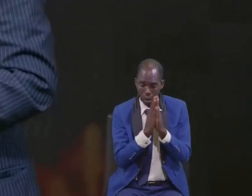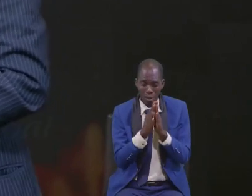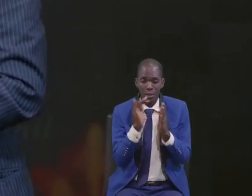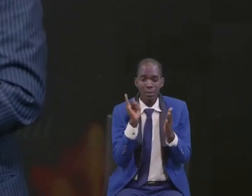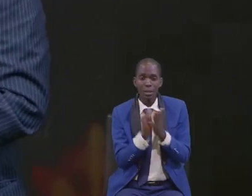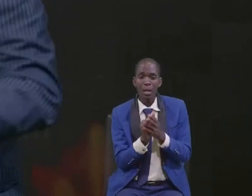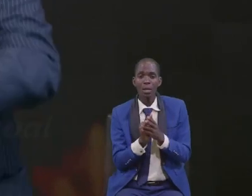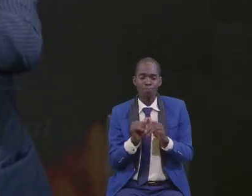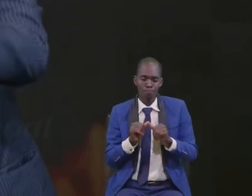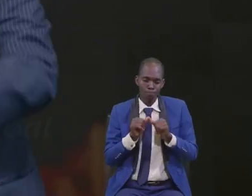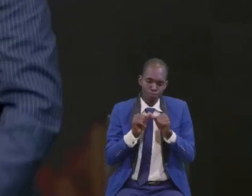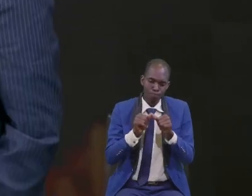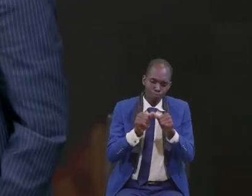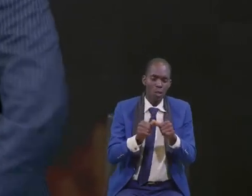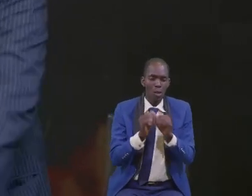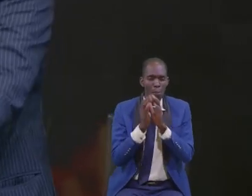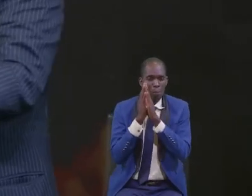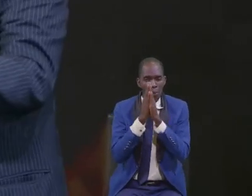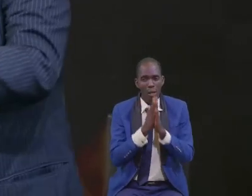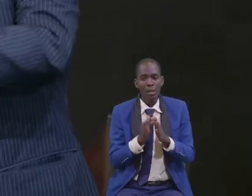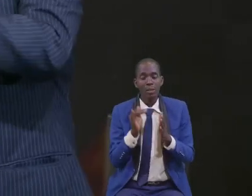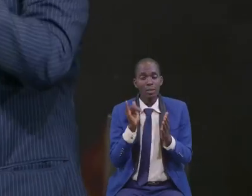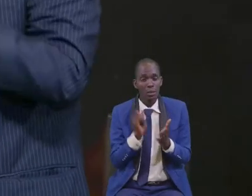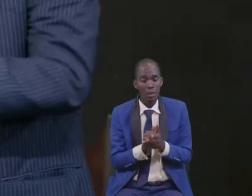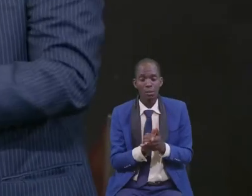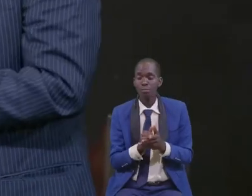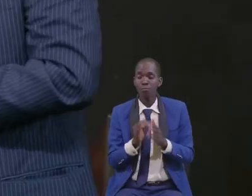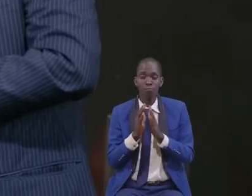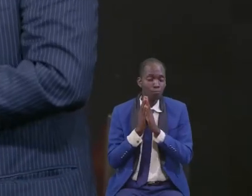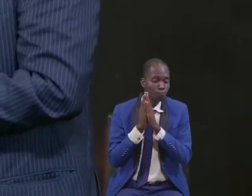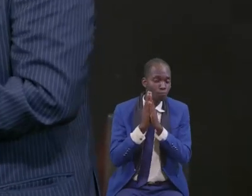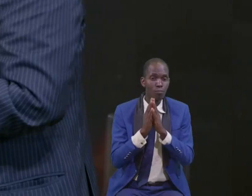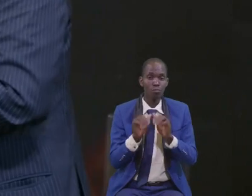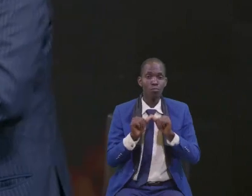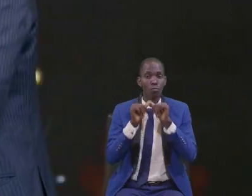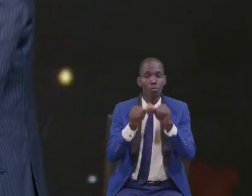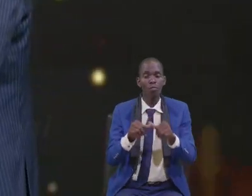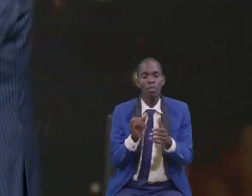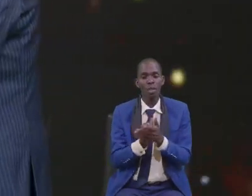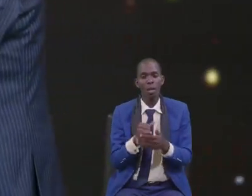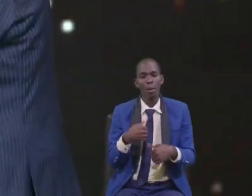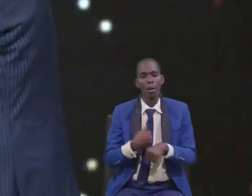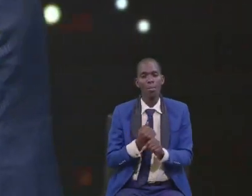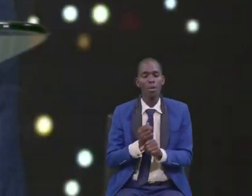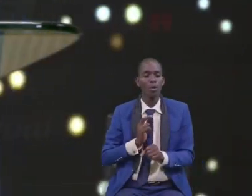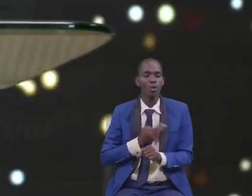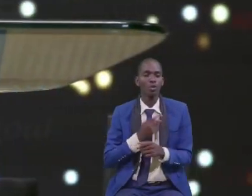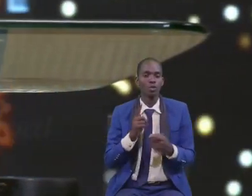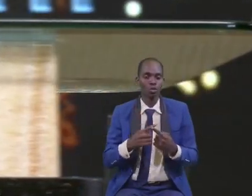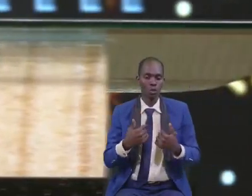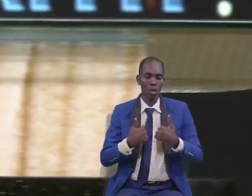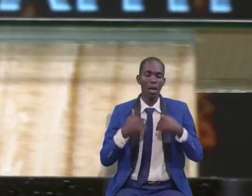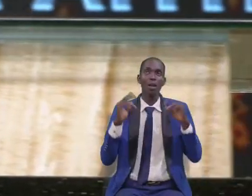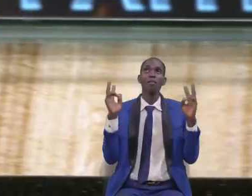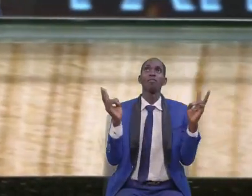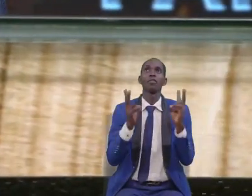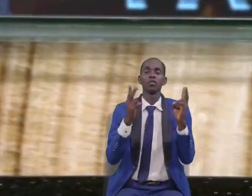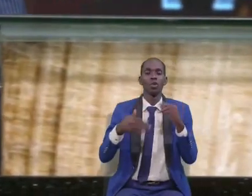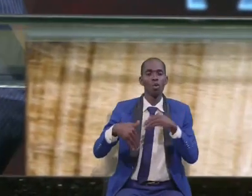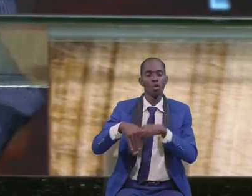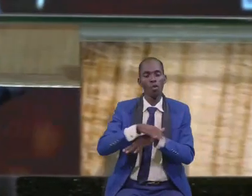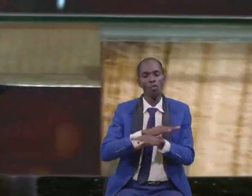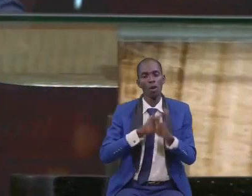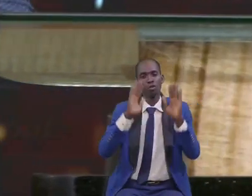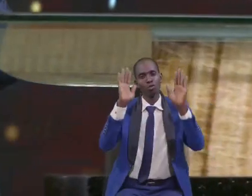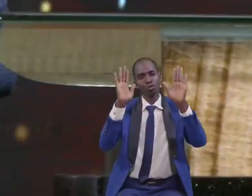that persevering prayer, that importunate prayer that makes us triumphant over tribulations. We're looking